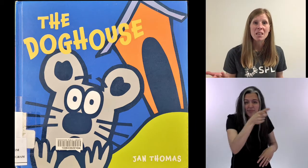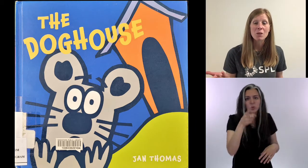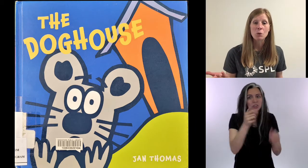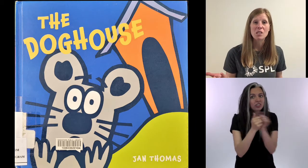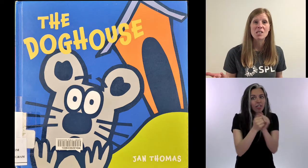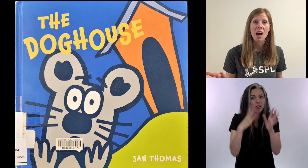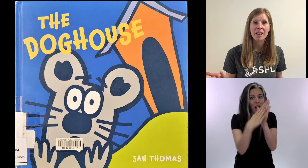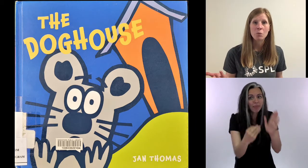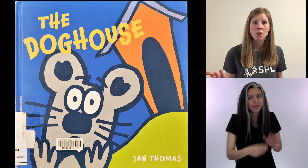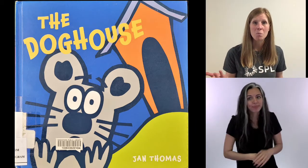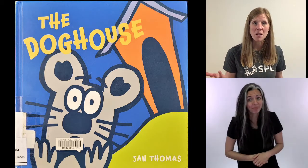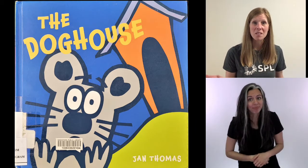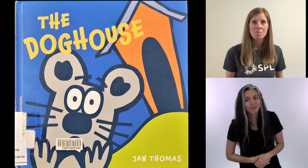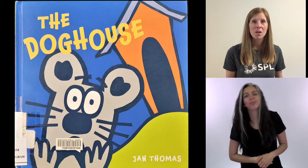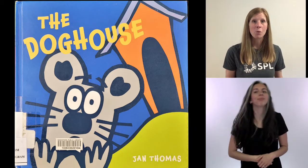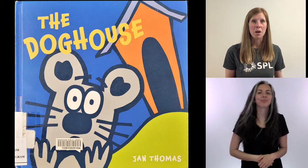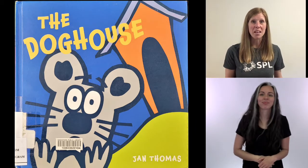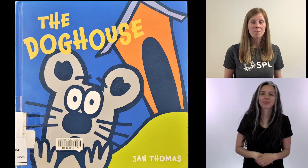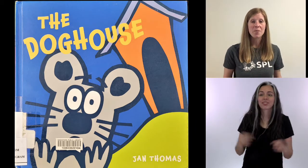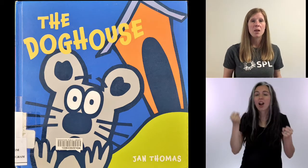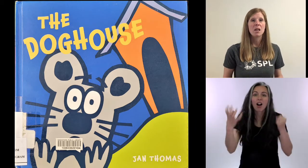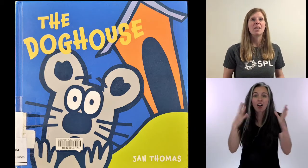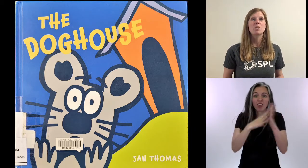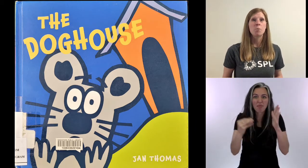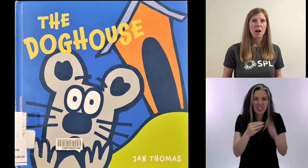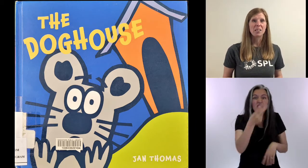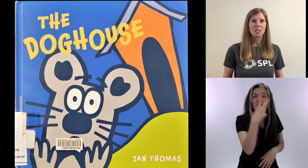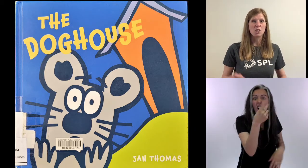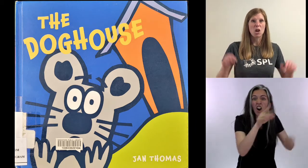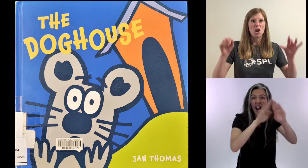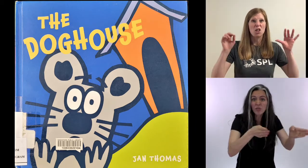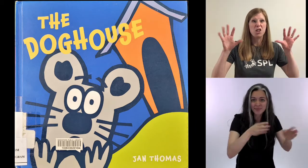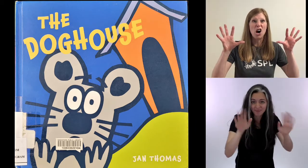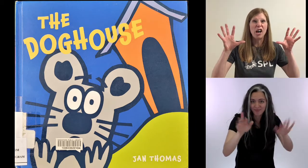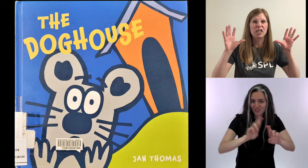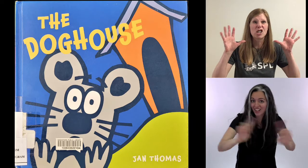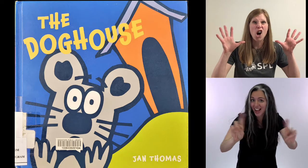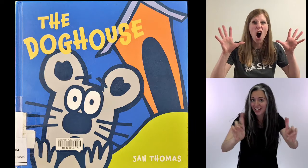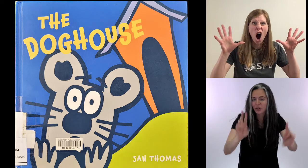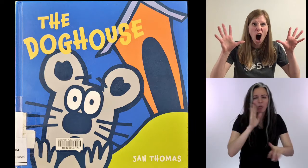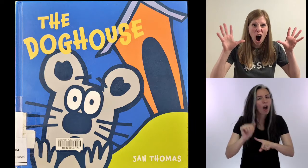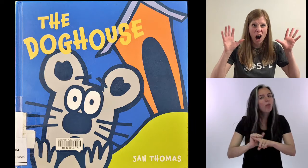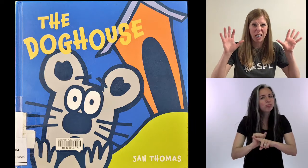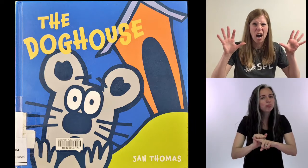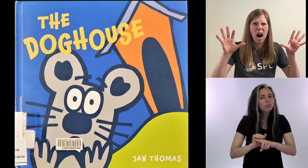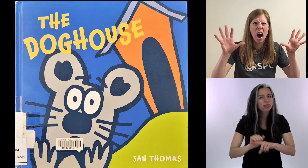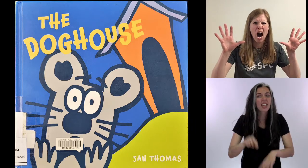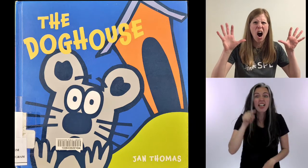with me or sign with me. Ready? Let's practice. The